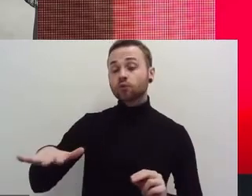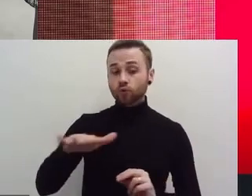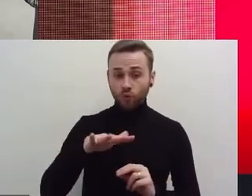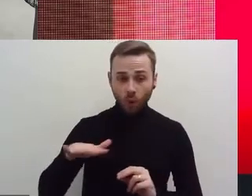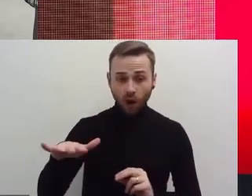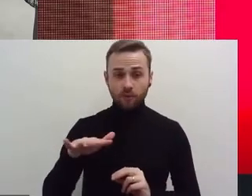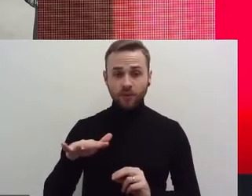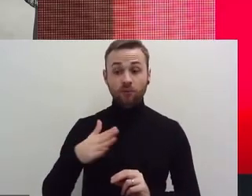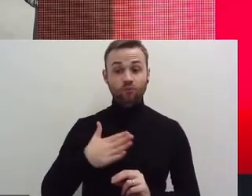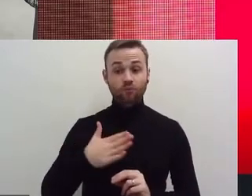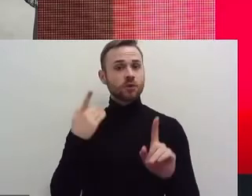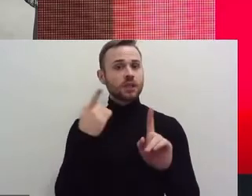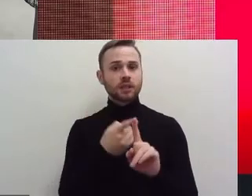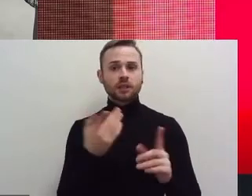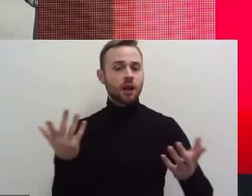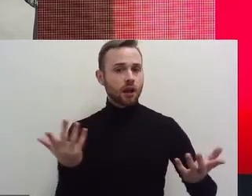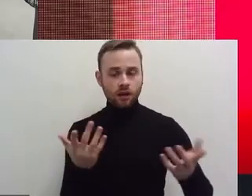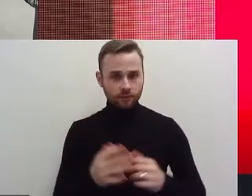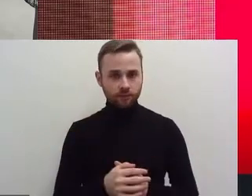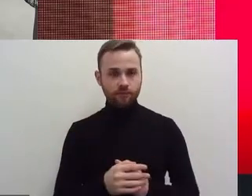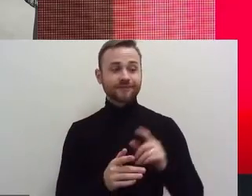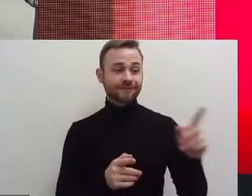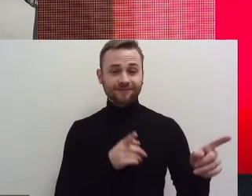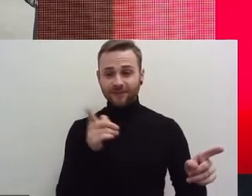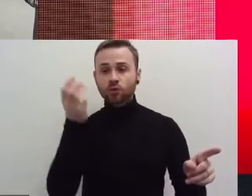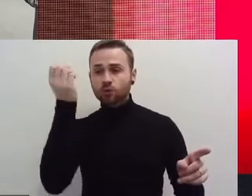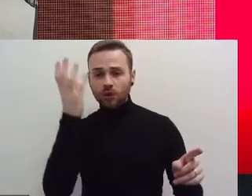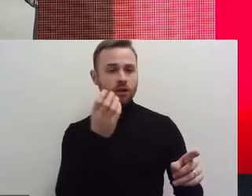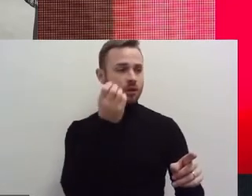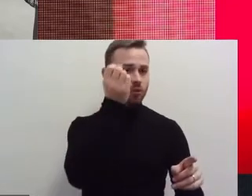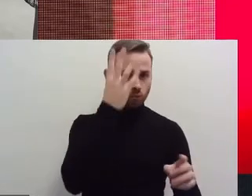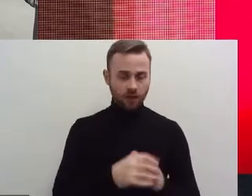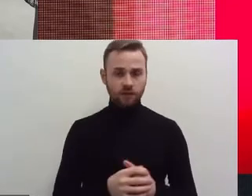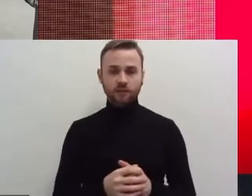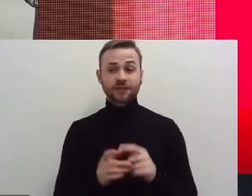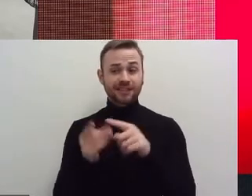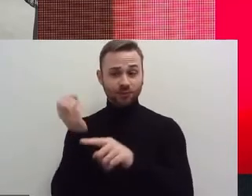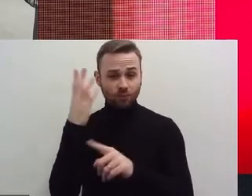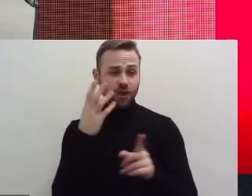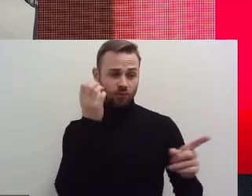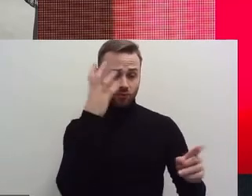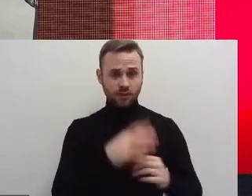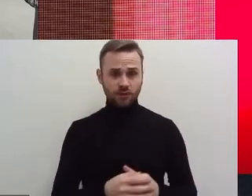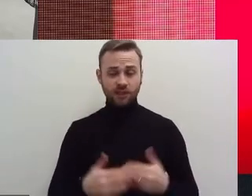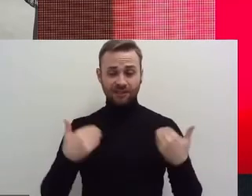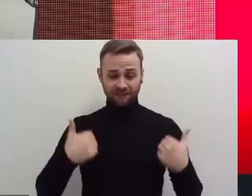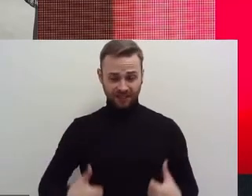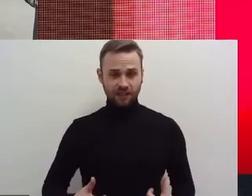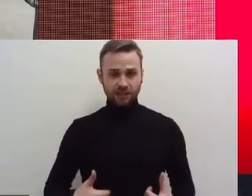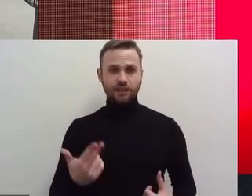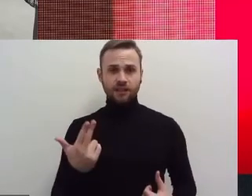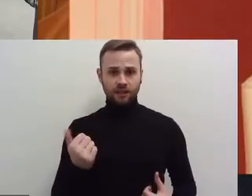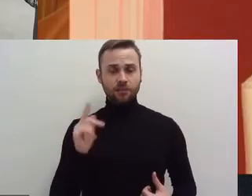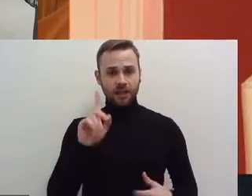the physical walls of the school matter, also what is in the heart matters too. Well,